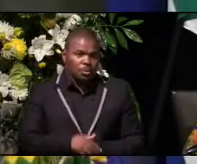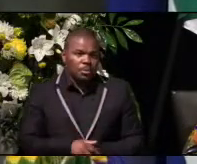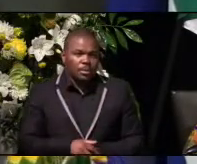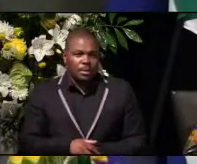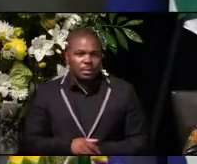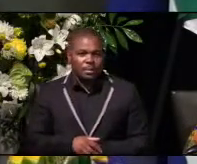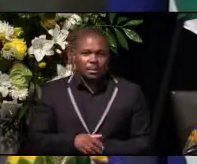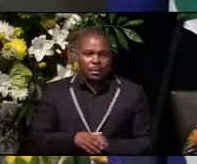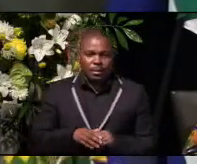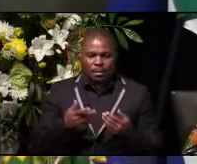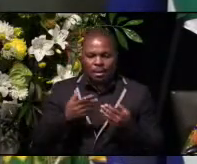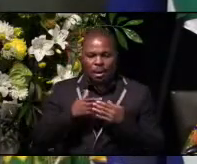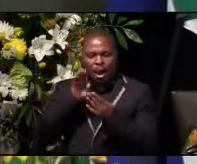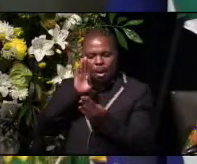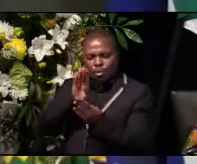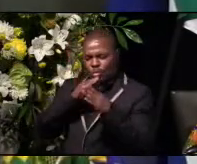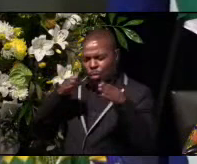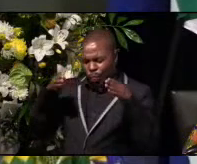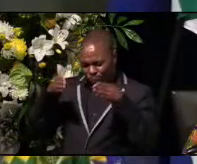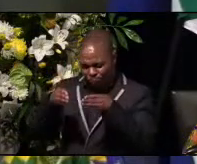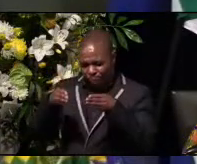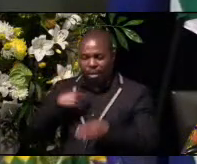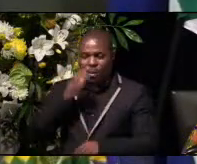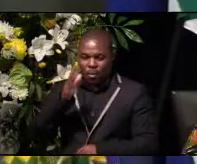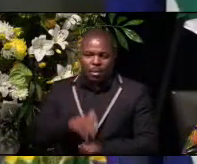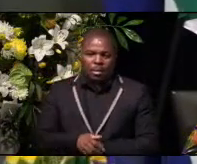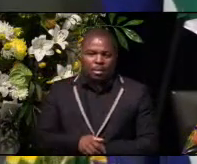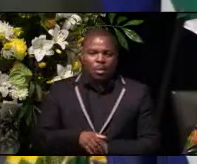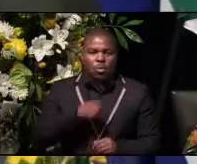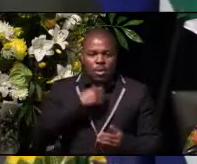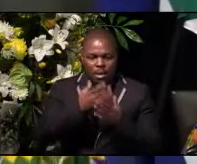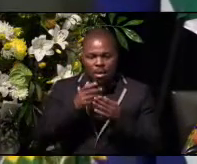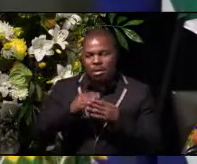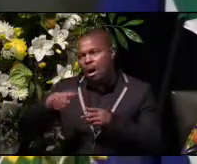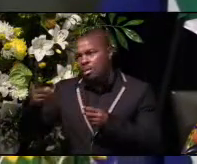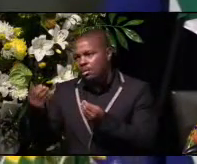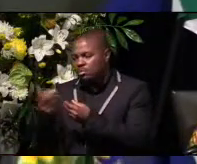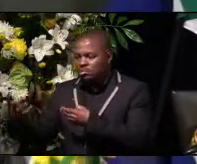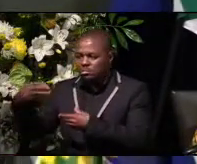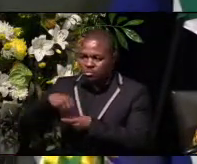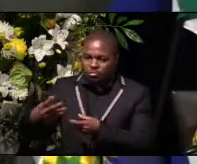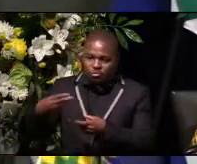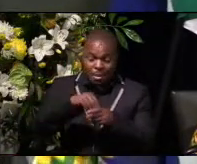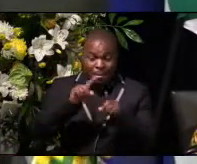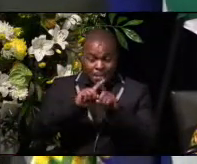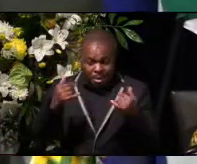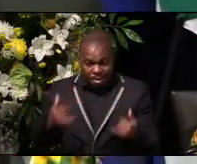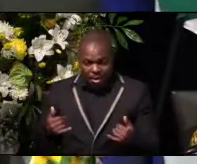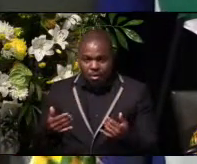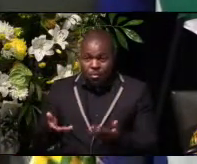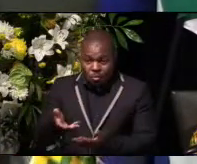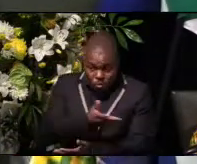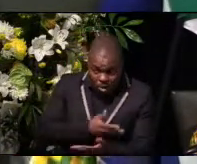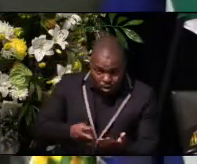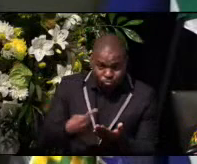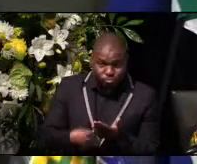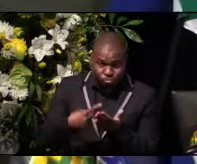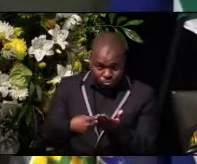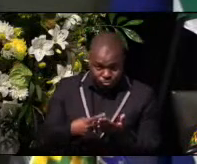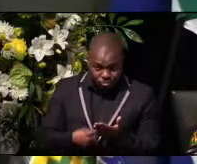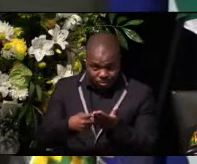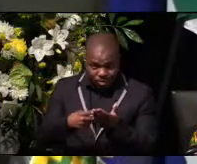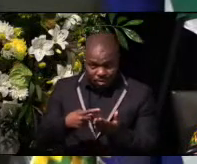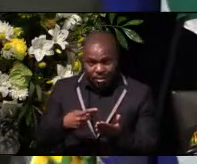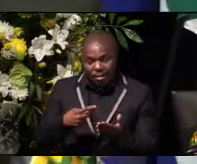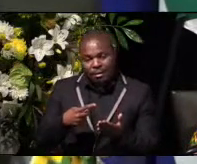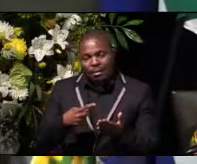relatively narrow approach there's many other things that can be included in this but in order to have a discussion which is I guess